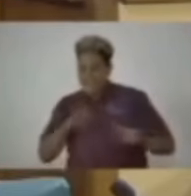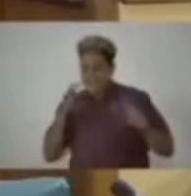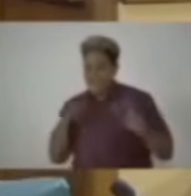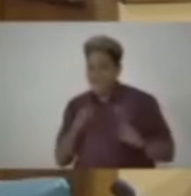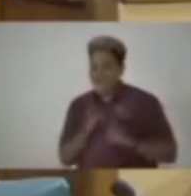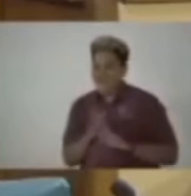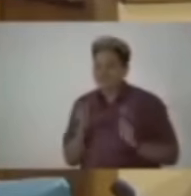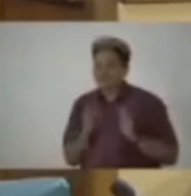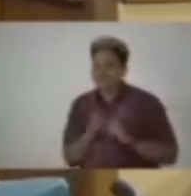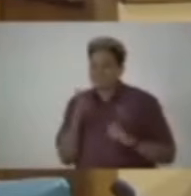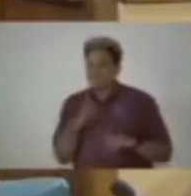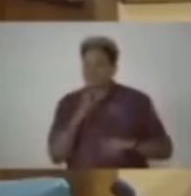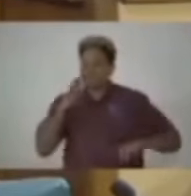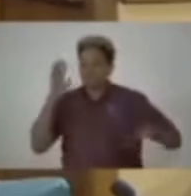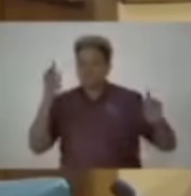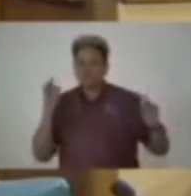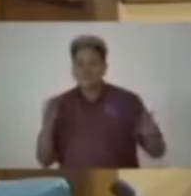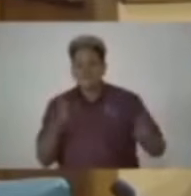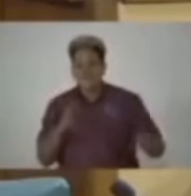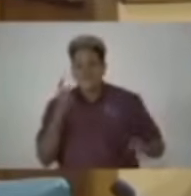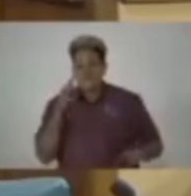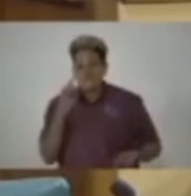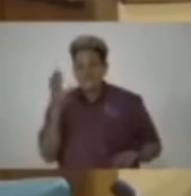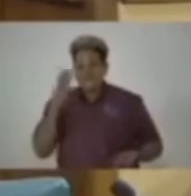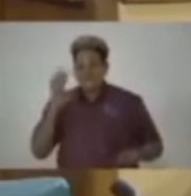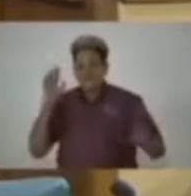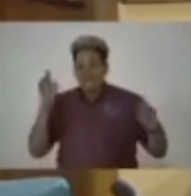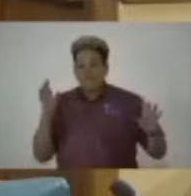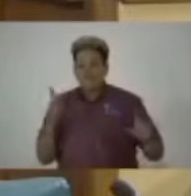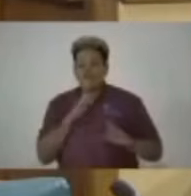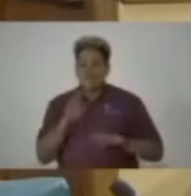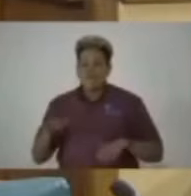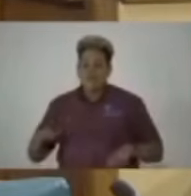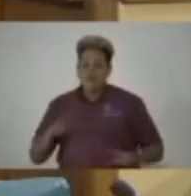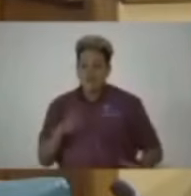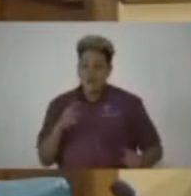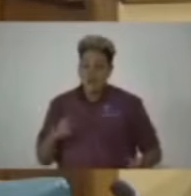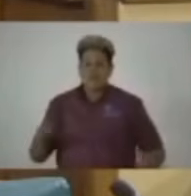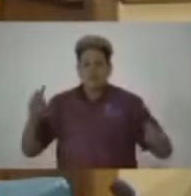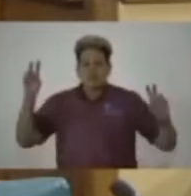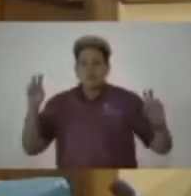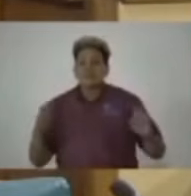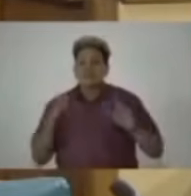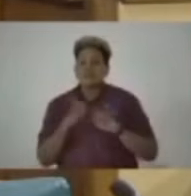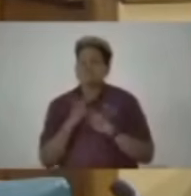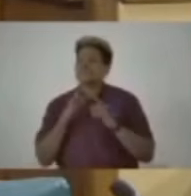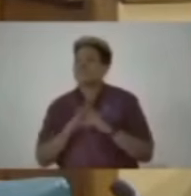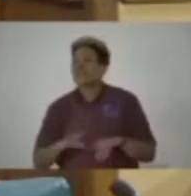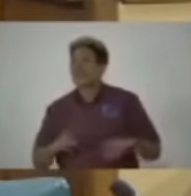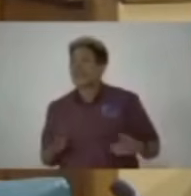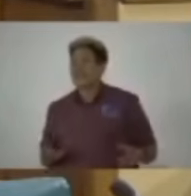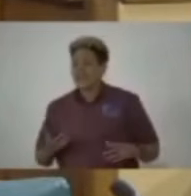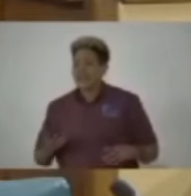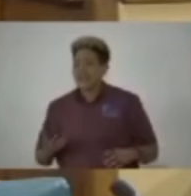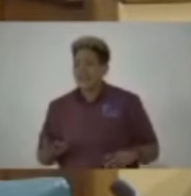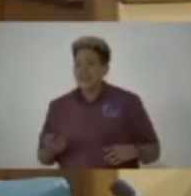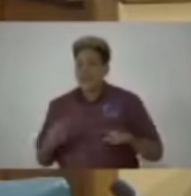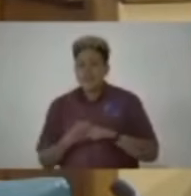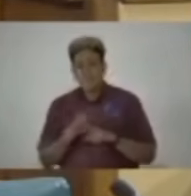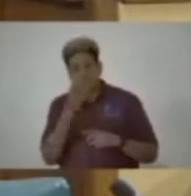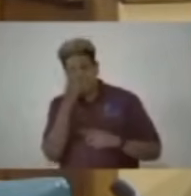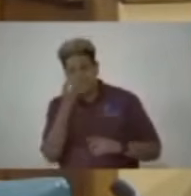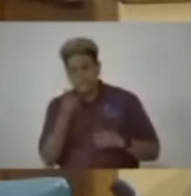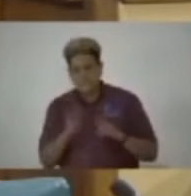when we had the issue with the Speaker, former Speaker of the House, the issue about conflict of